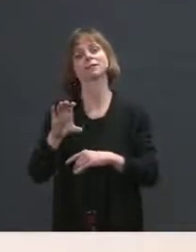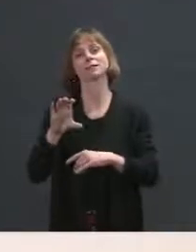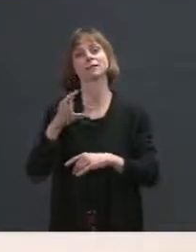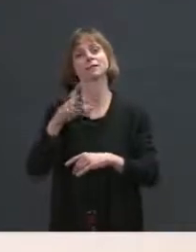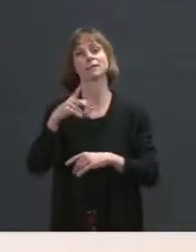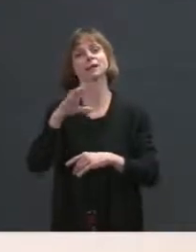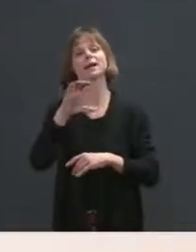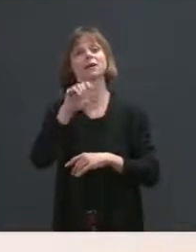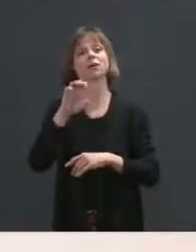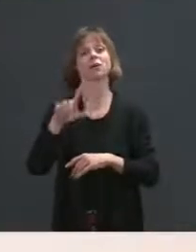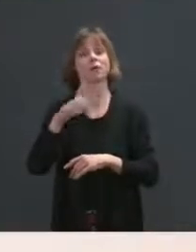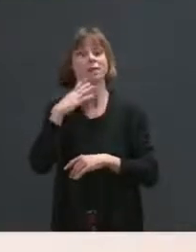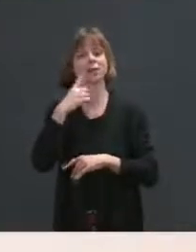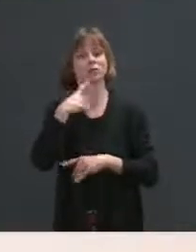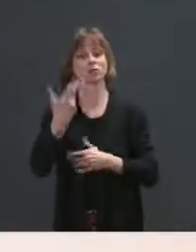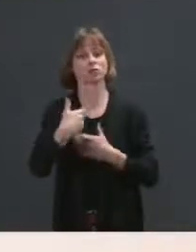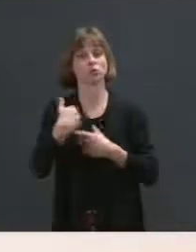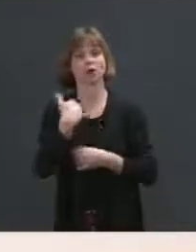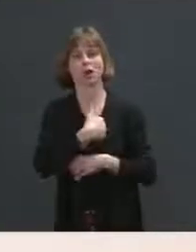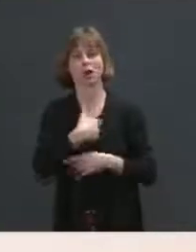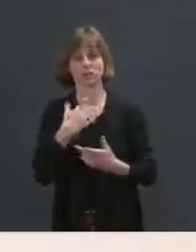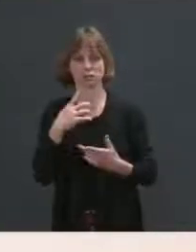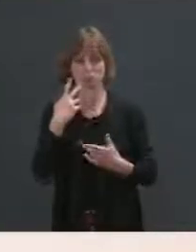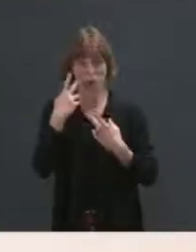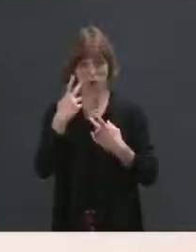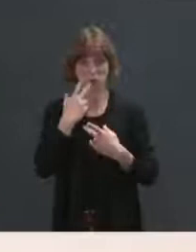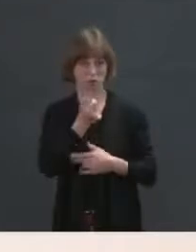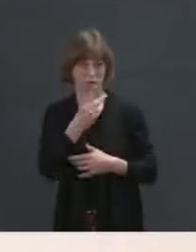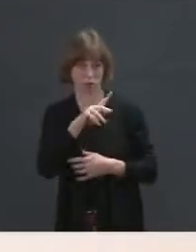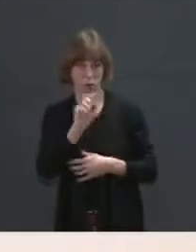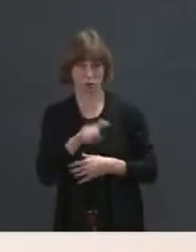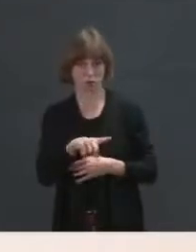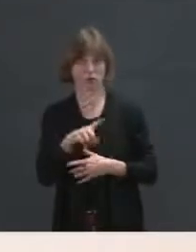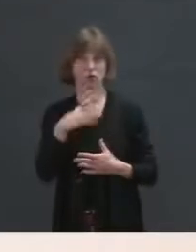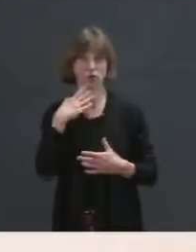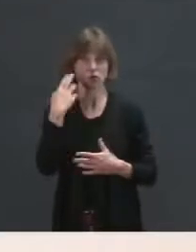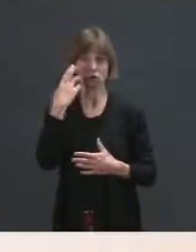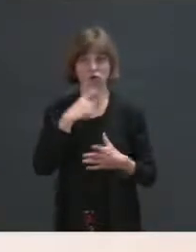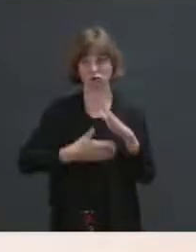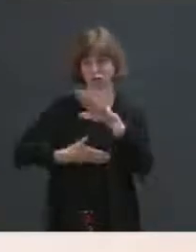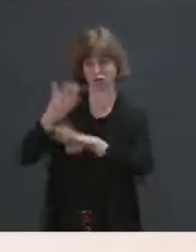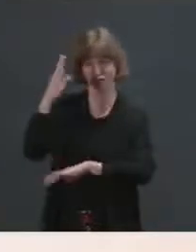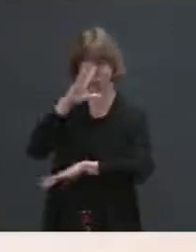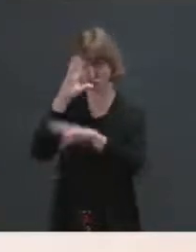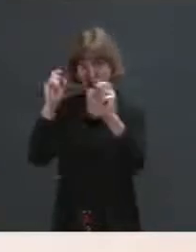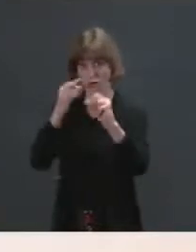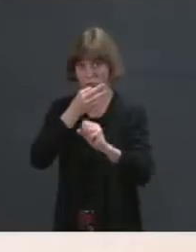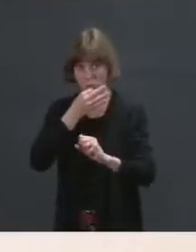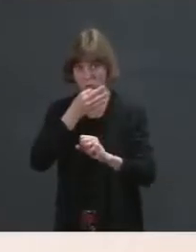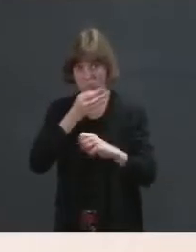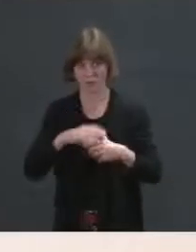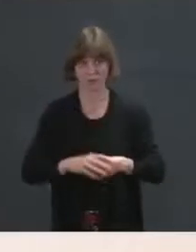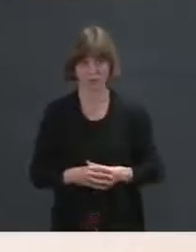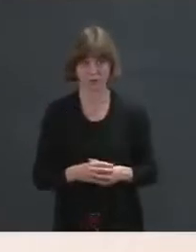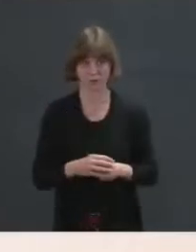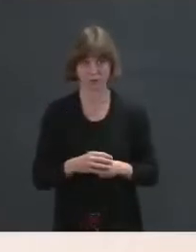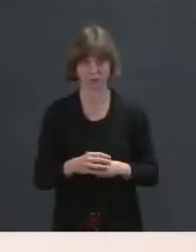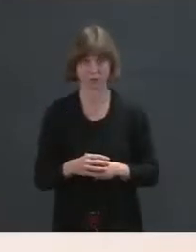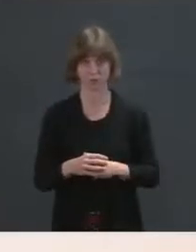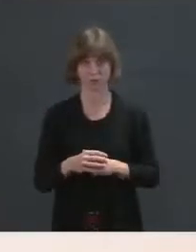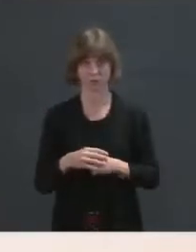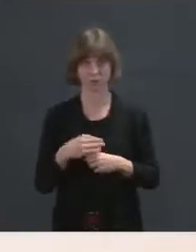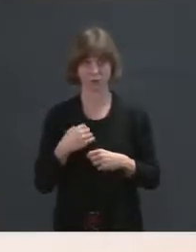And they will we'll see if we have time to take a couple questions. They have good reason. They have to go see the President shortly. Okay.